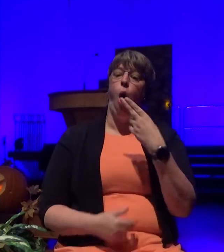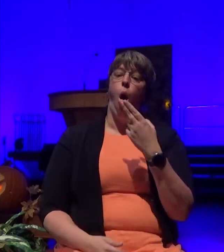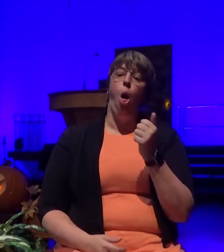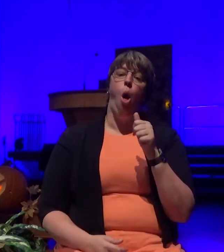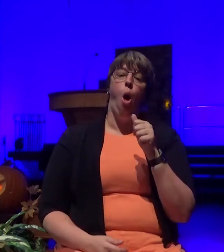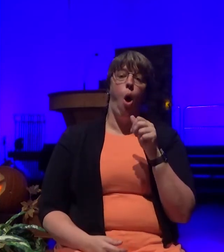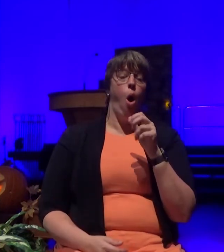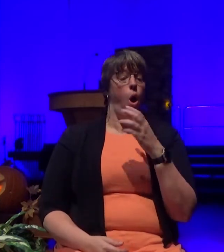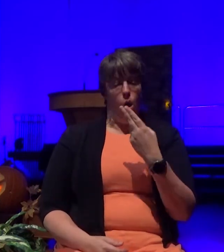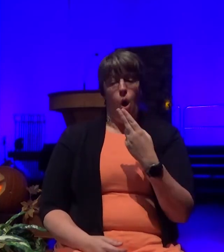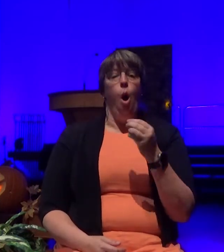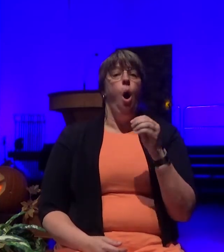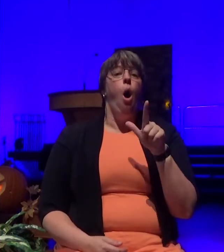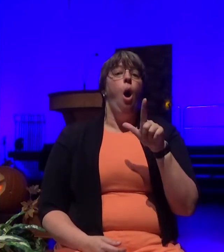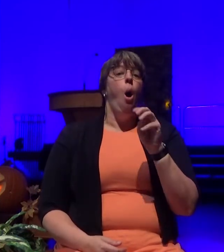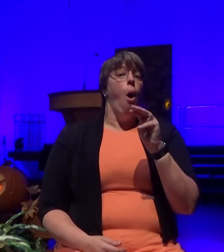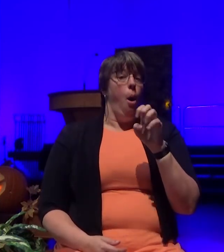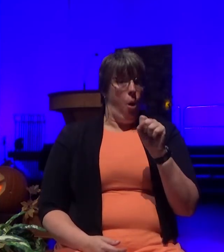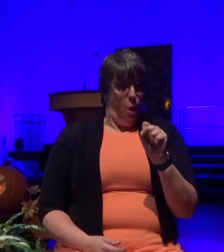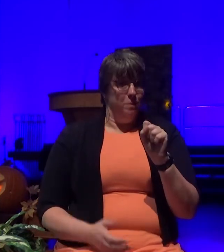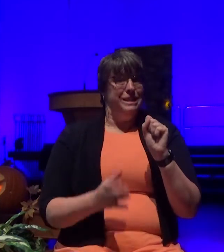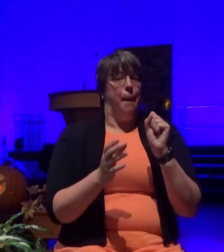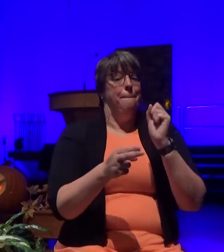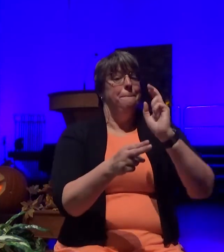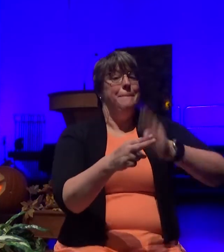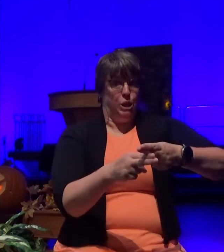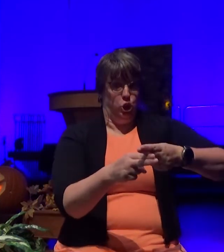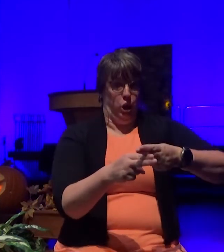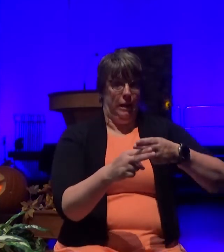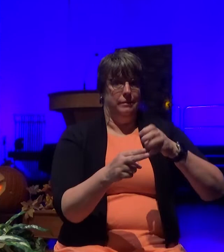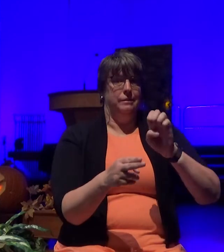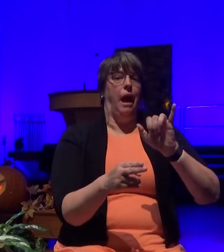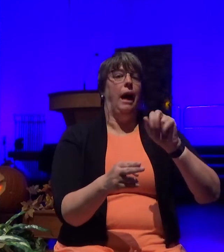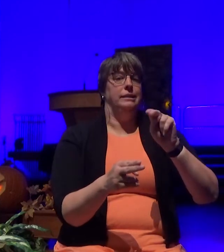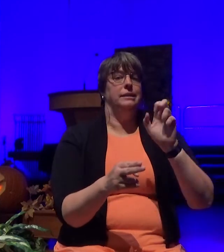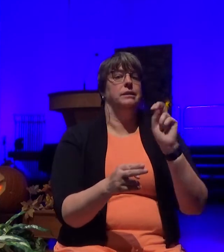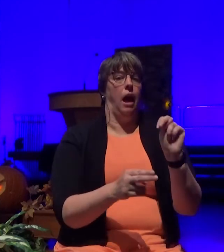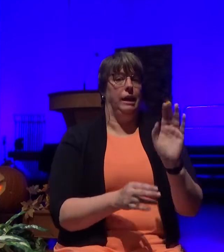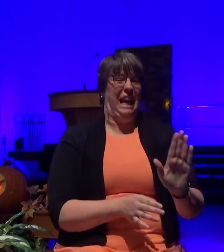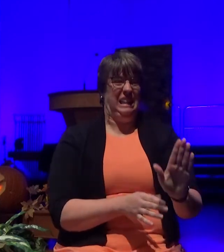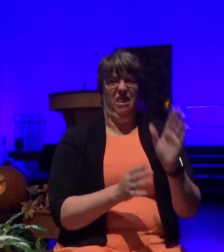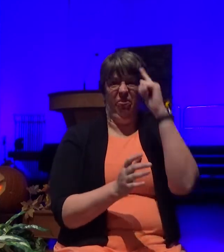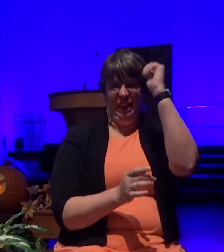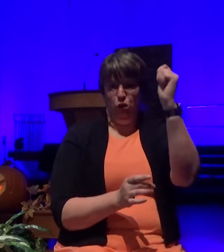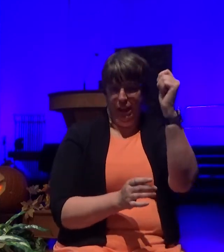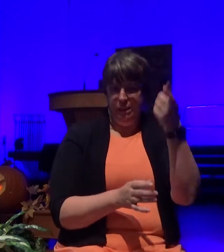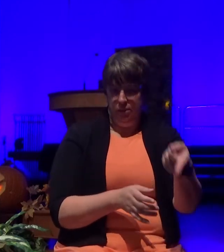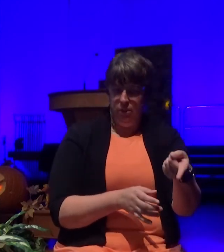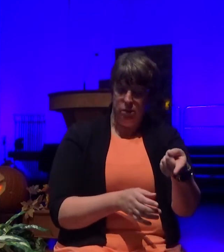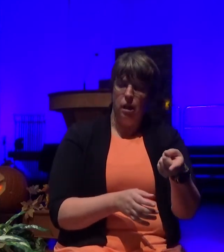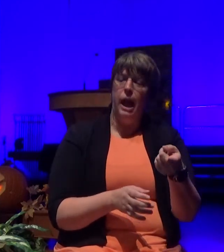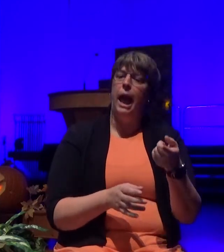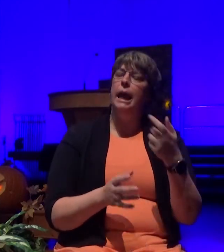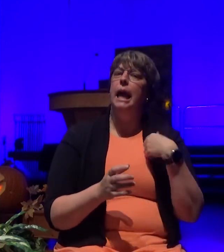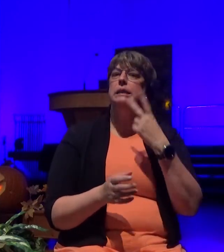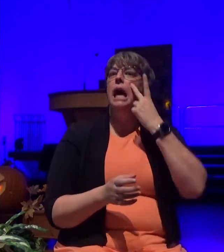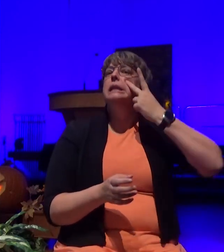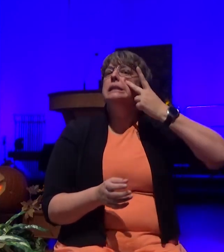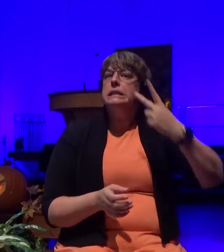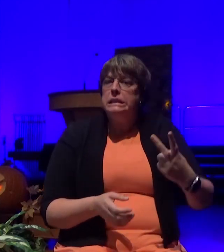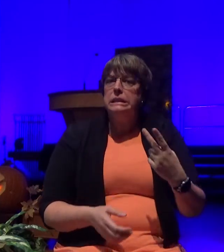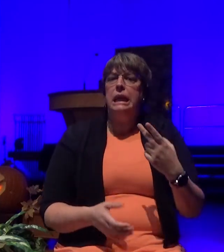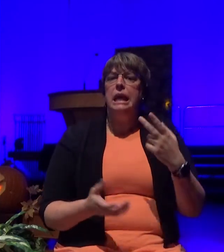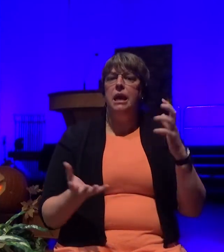his writings and mentions Einstein's and his theories. And it appears to me, and as I watch the evolution of Holmes'